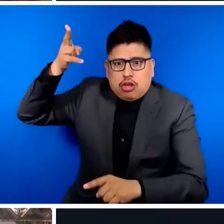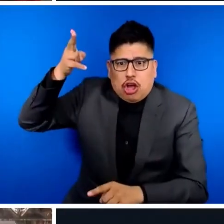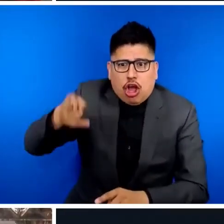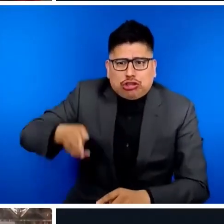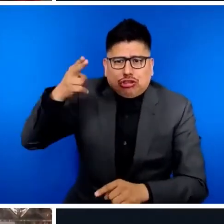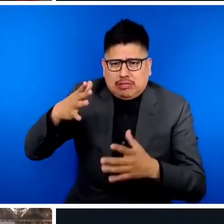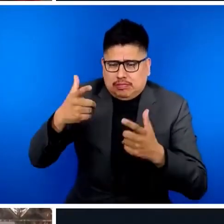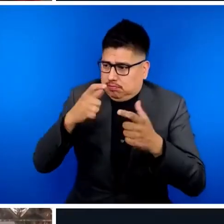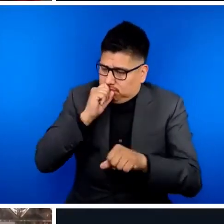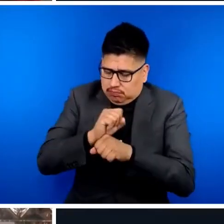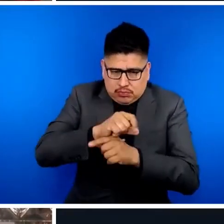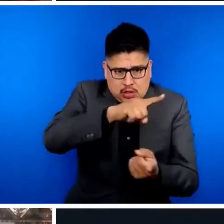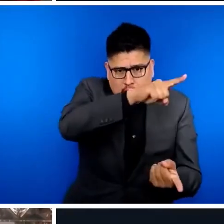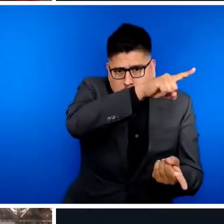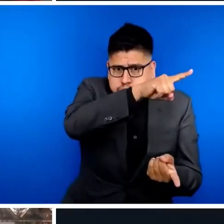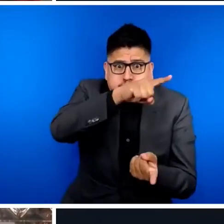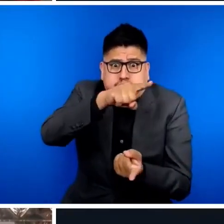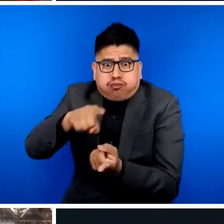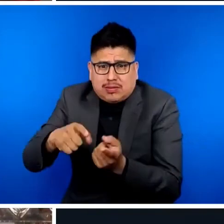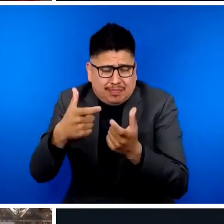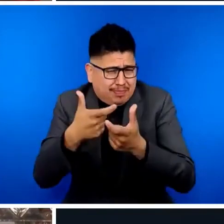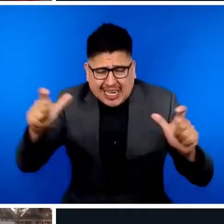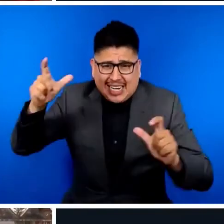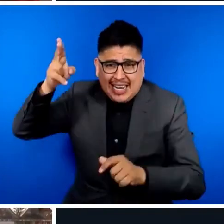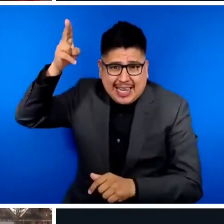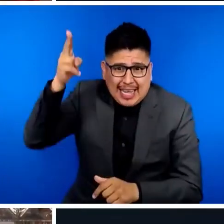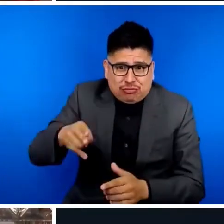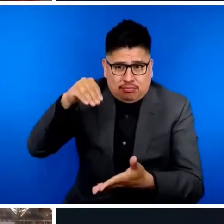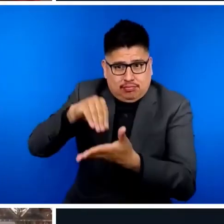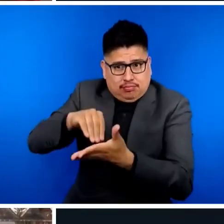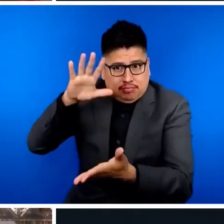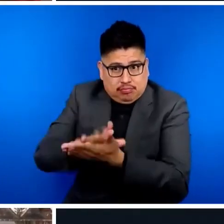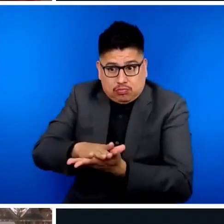it, in recorded history, the lowest number in over